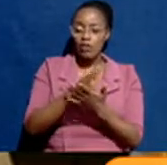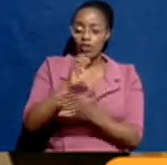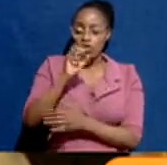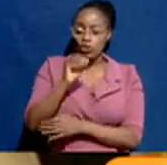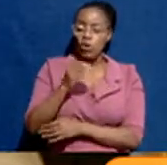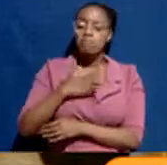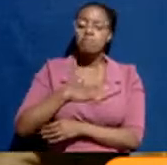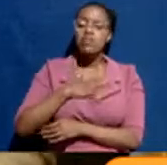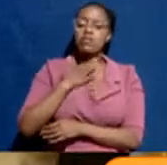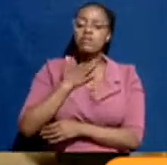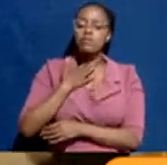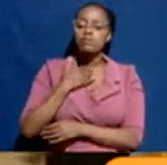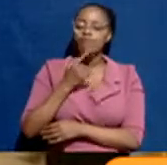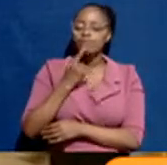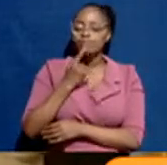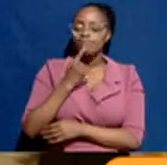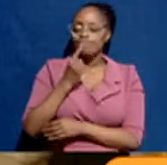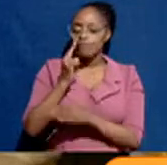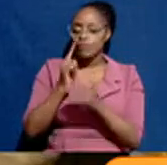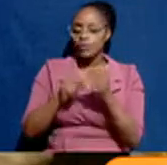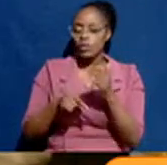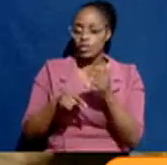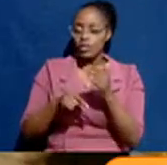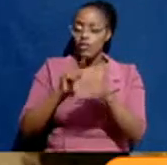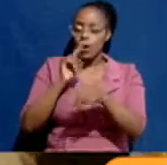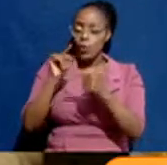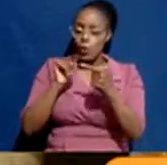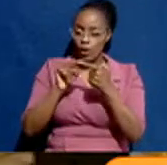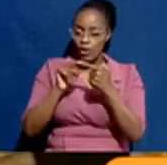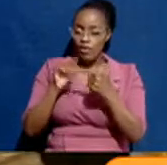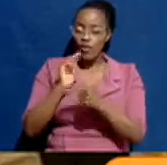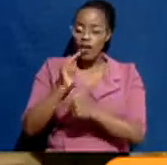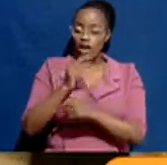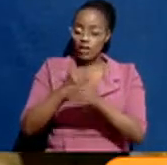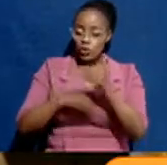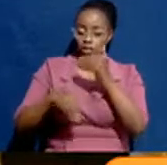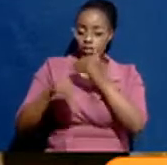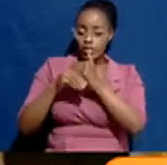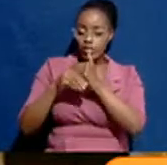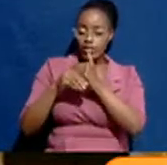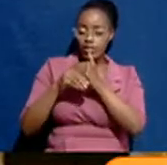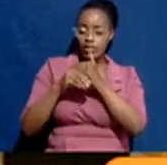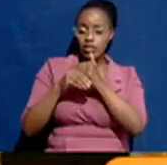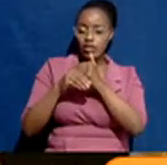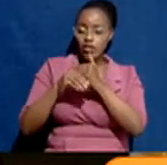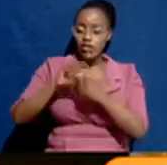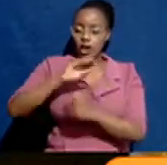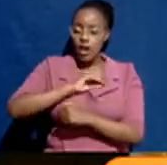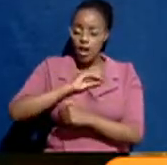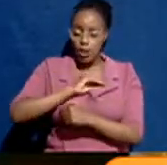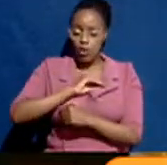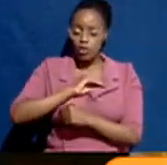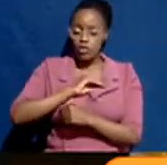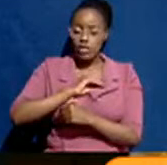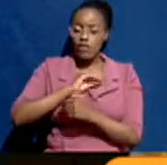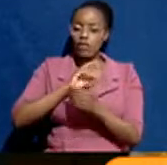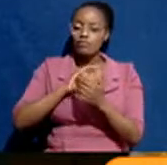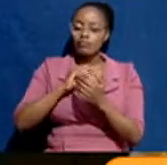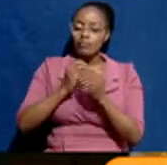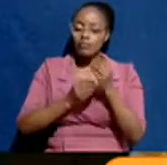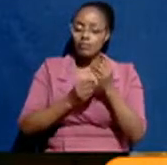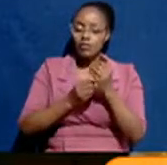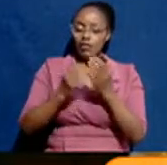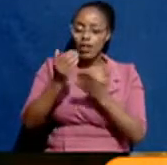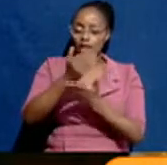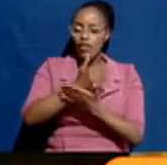I want to say that when we increase our own source revenue, we will be able to